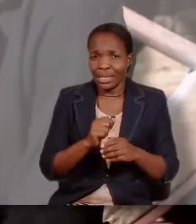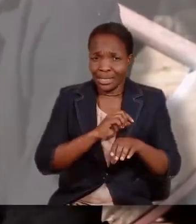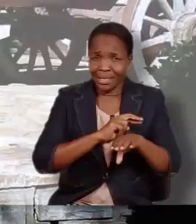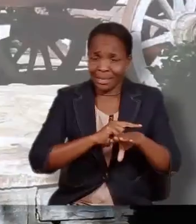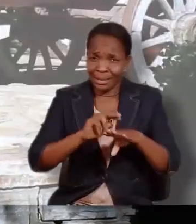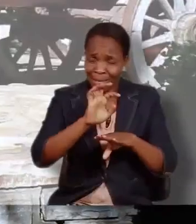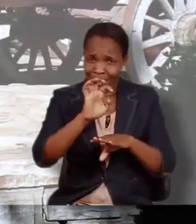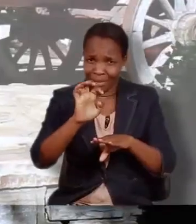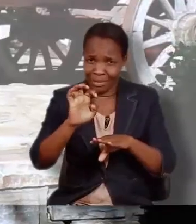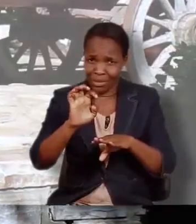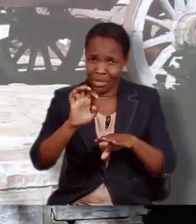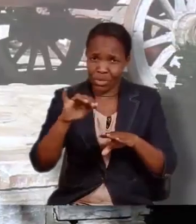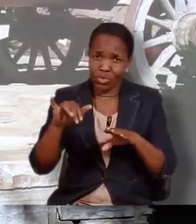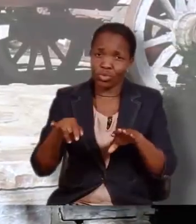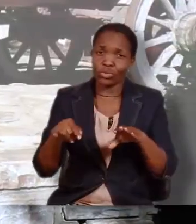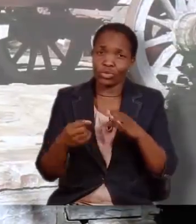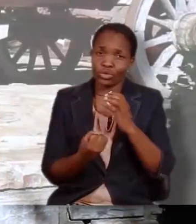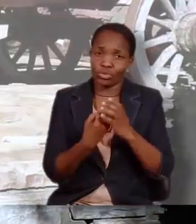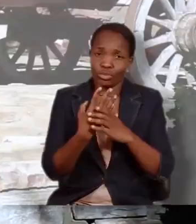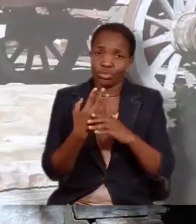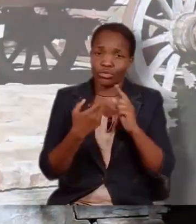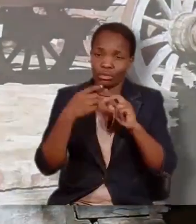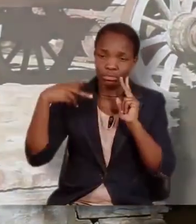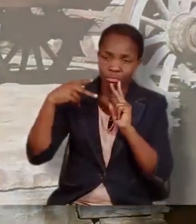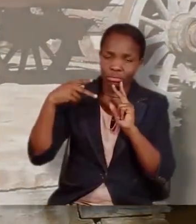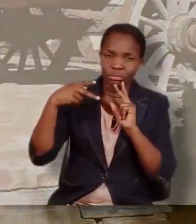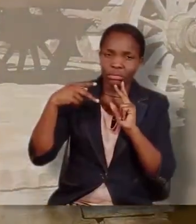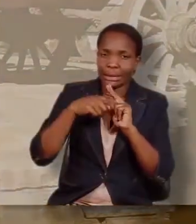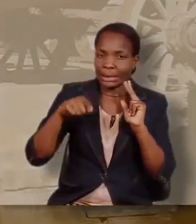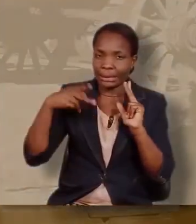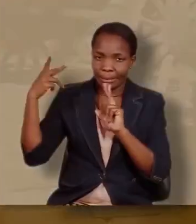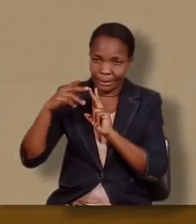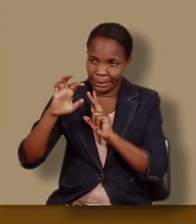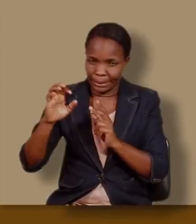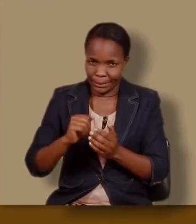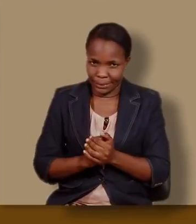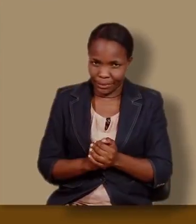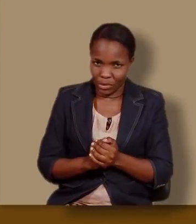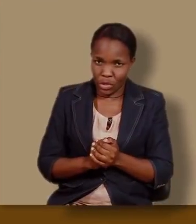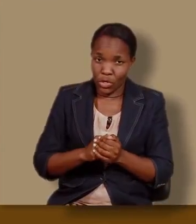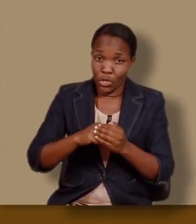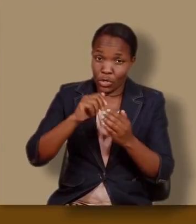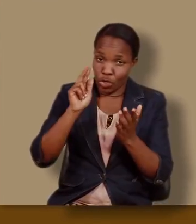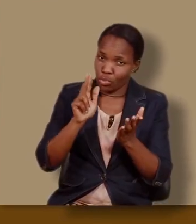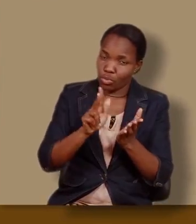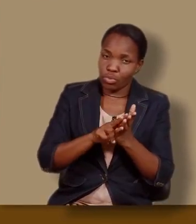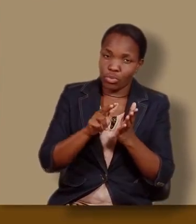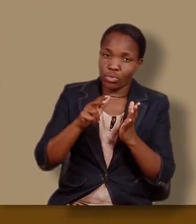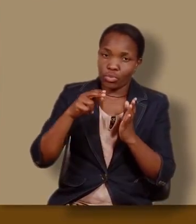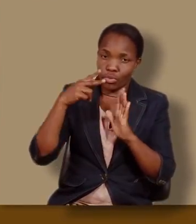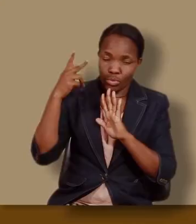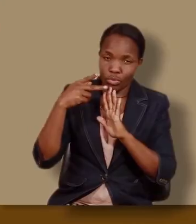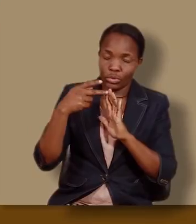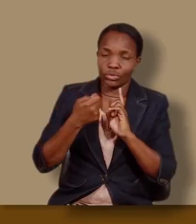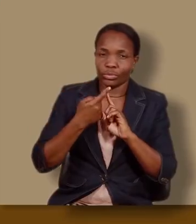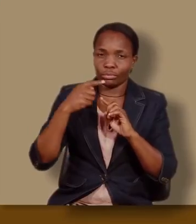law. Although the policy of apartheid began officially in 1948 when the National Party came to power and decided to rule the